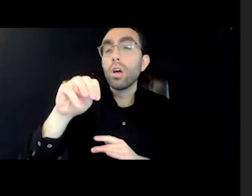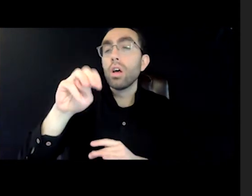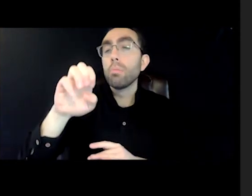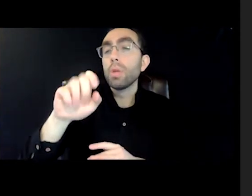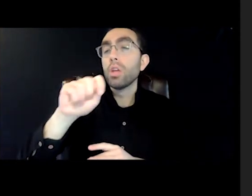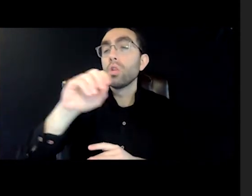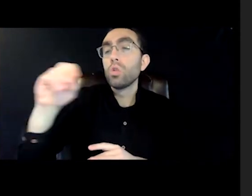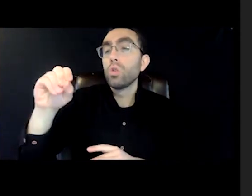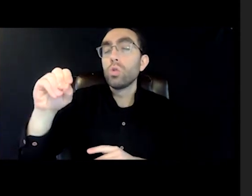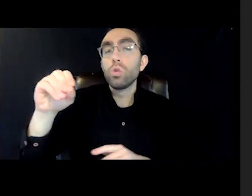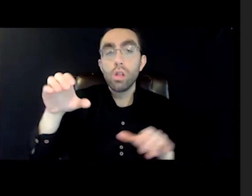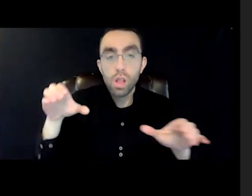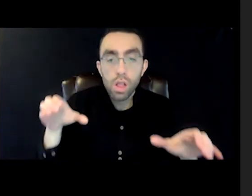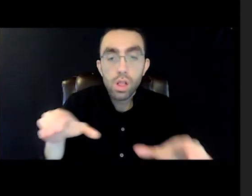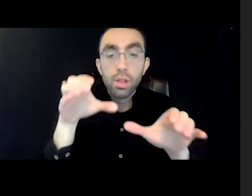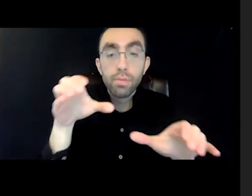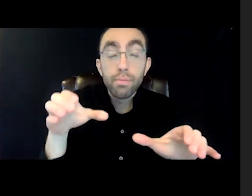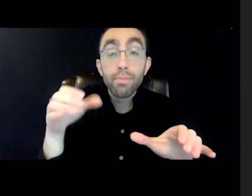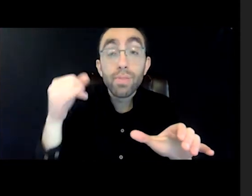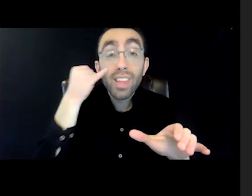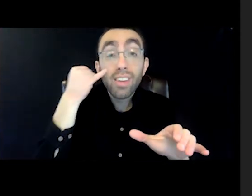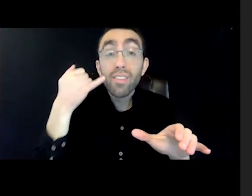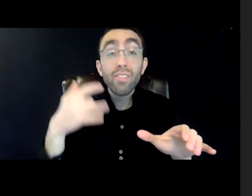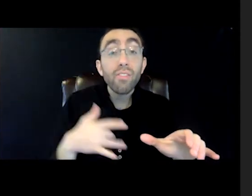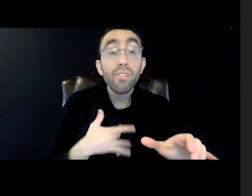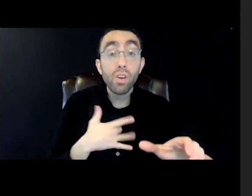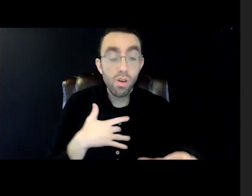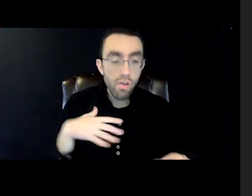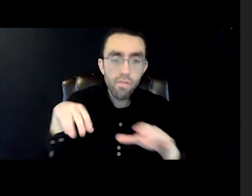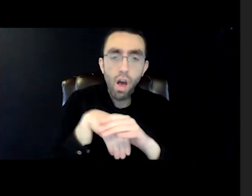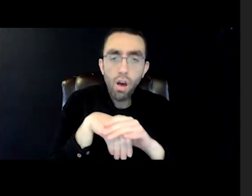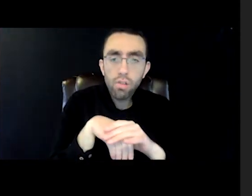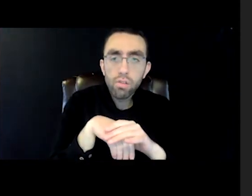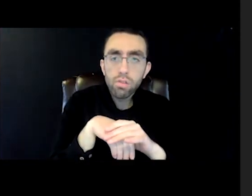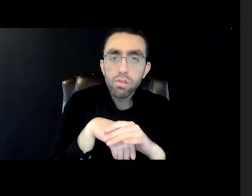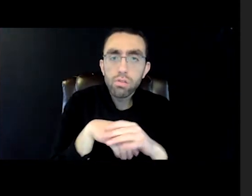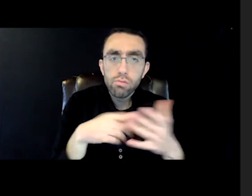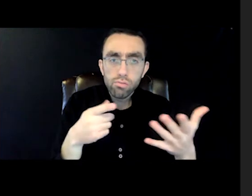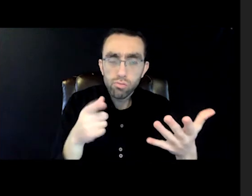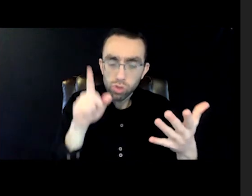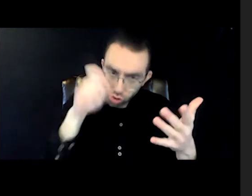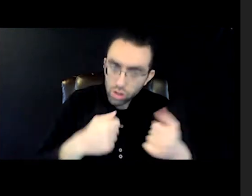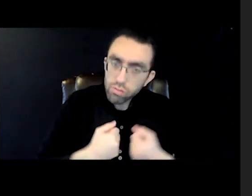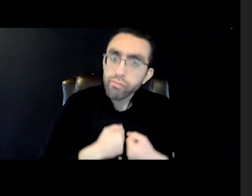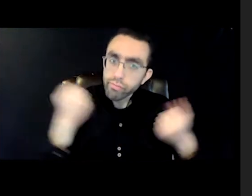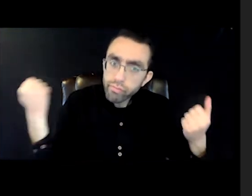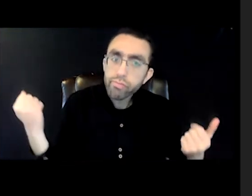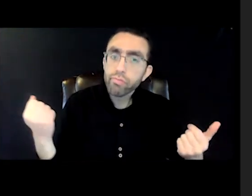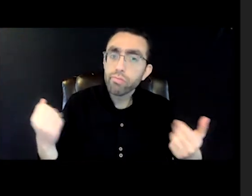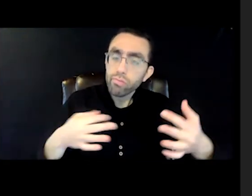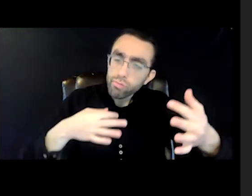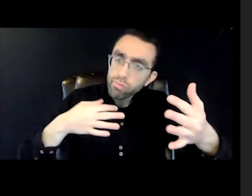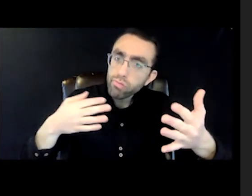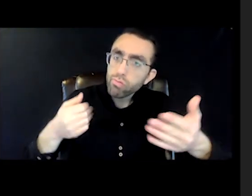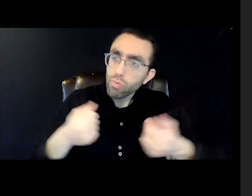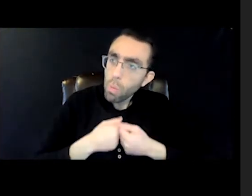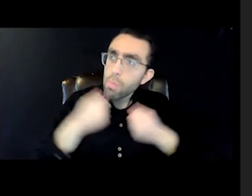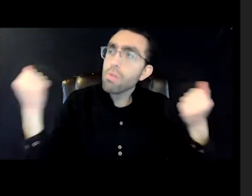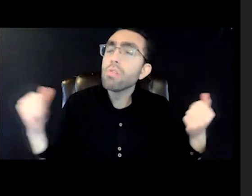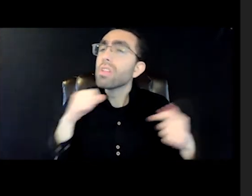anyone who feels like they have a stake in that would feel like they have something to say. And it wouldn't be a conversation